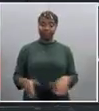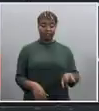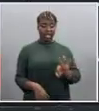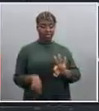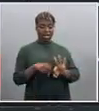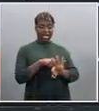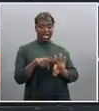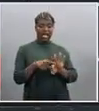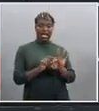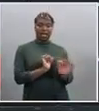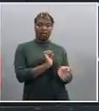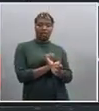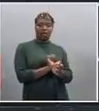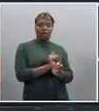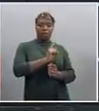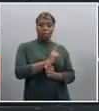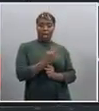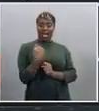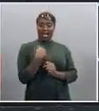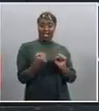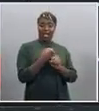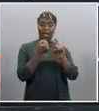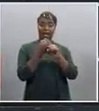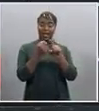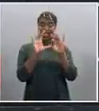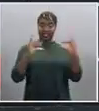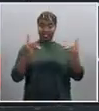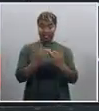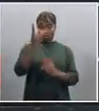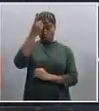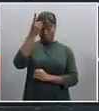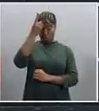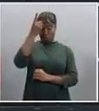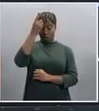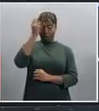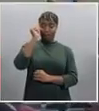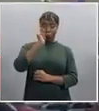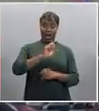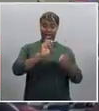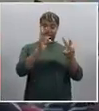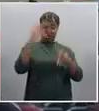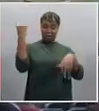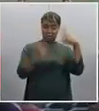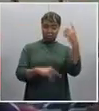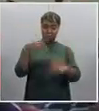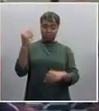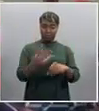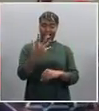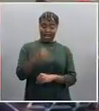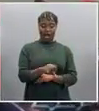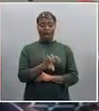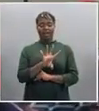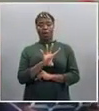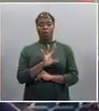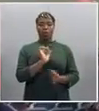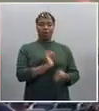been arrested in connection with the recent violent pitch invasion at Moses Mabhida Stadium. The total number of people arrested now stands at 4. A